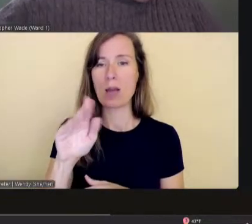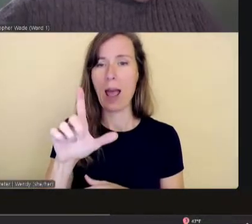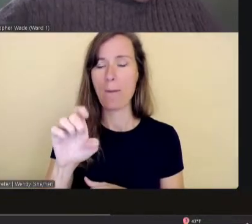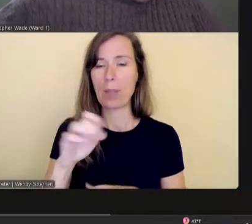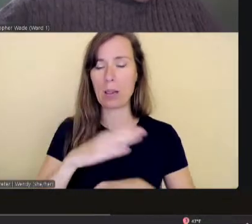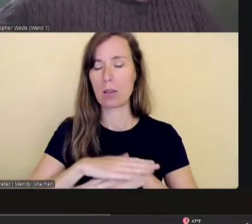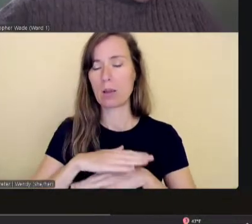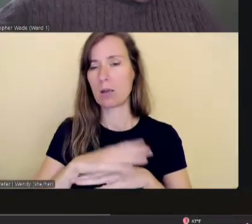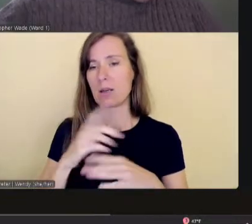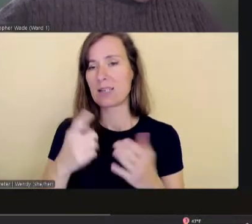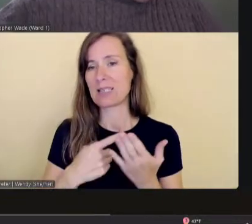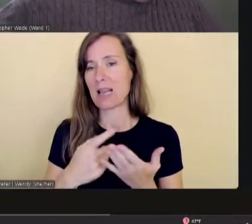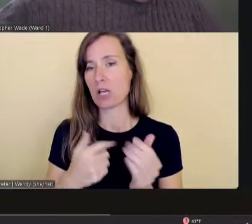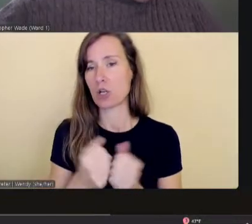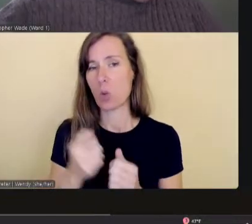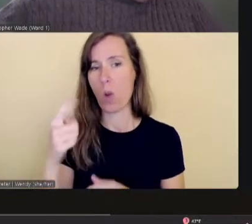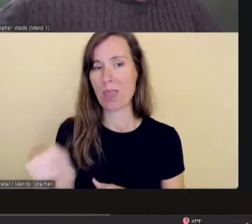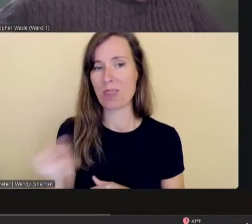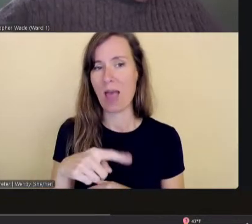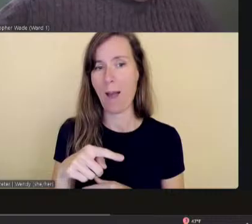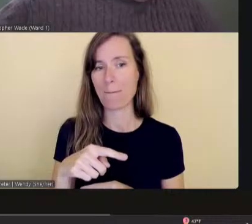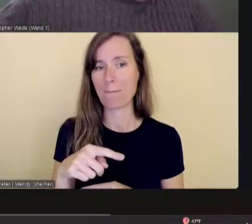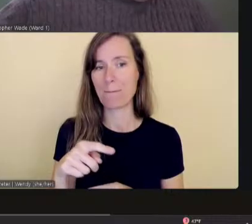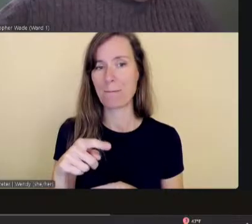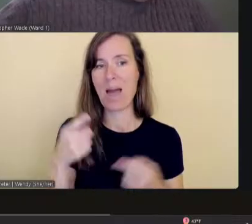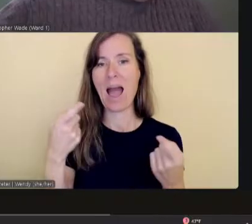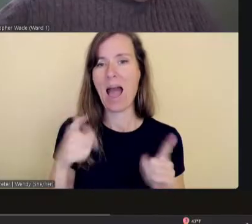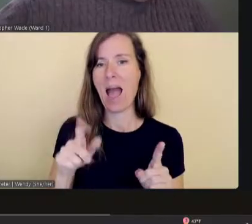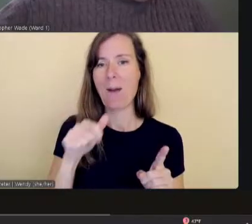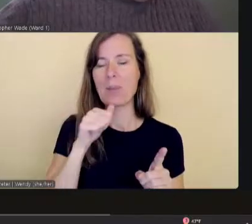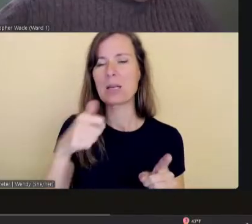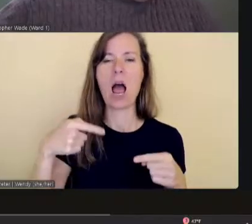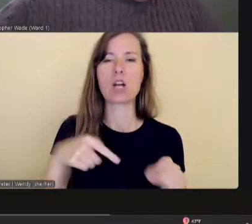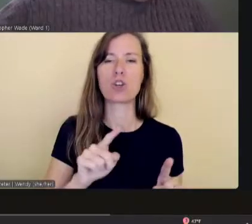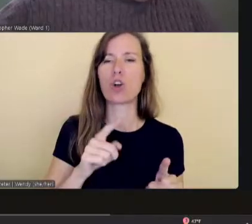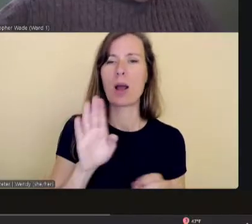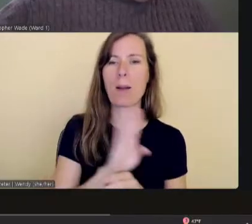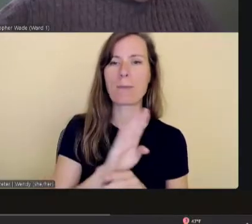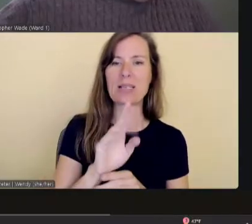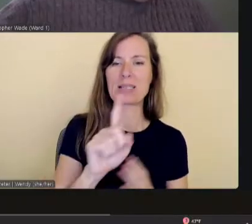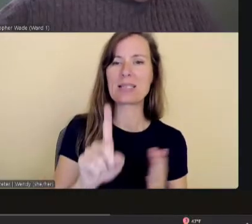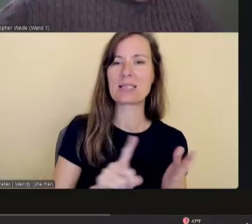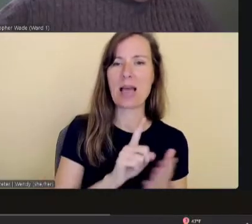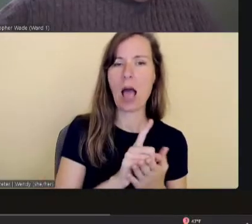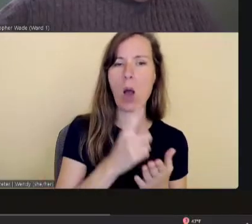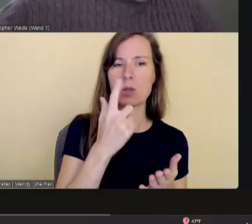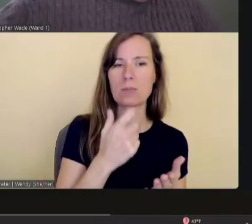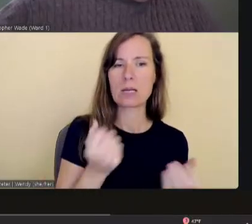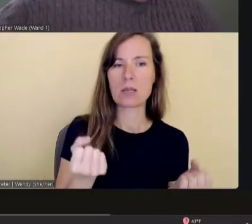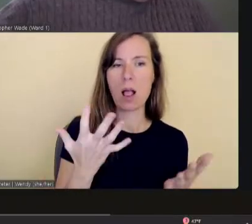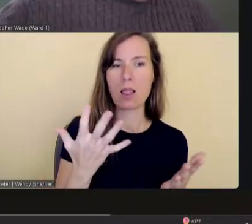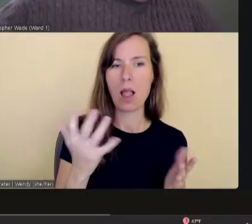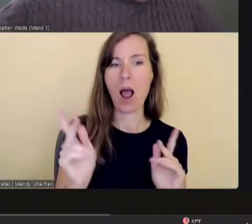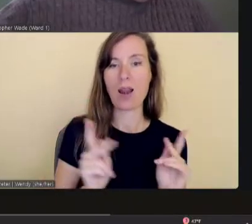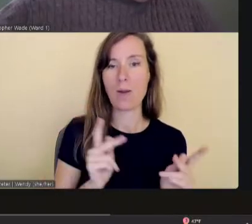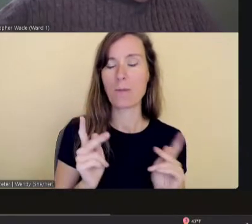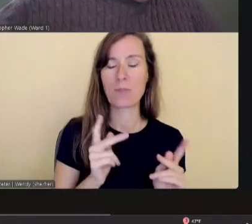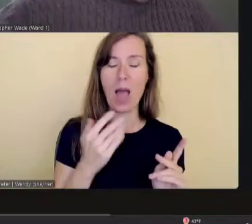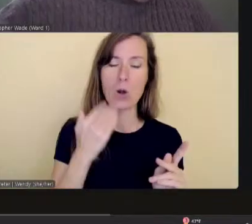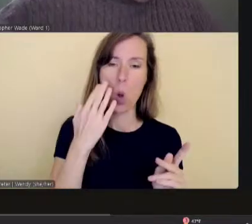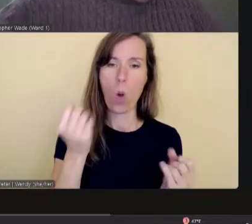with them occur not during business hours, because I know a lot of folks who would want